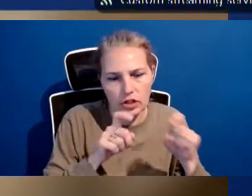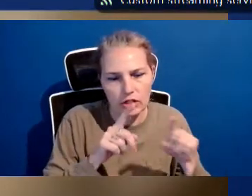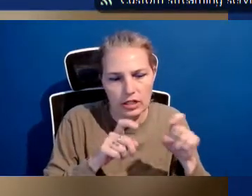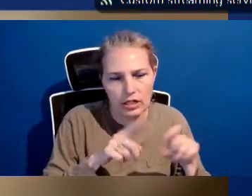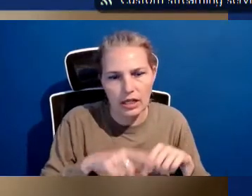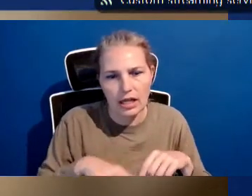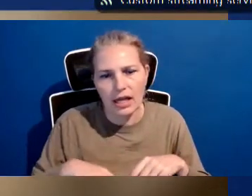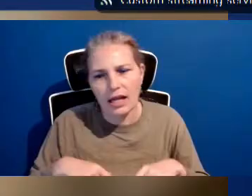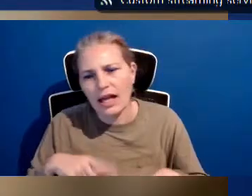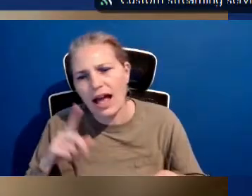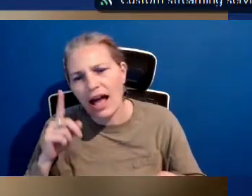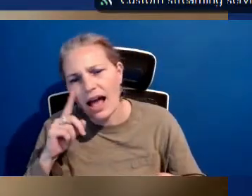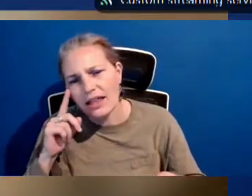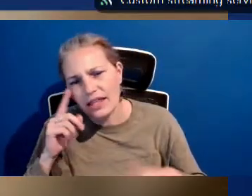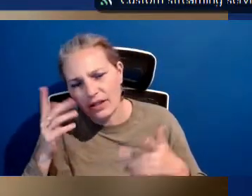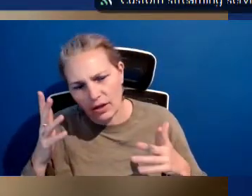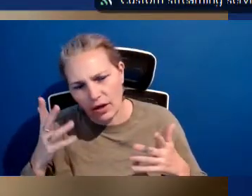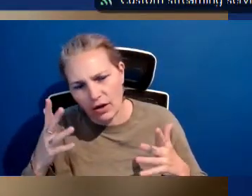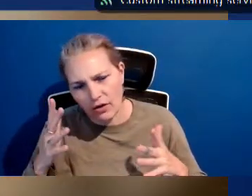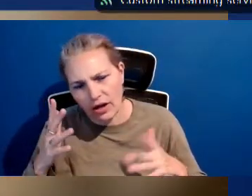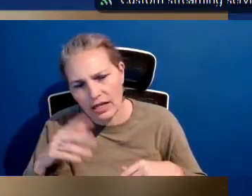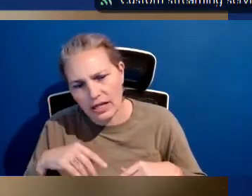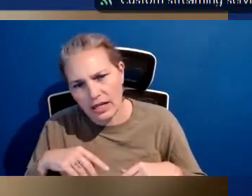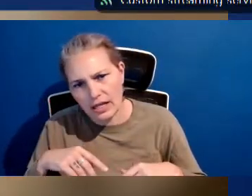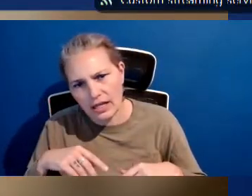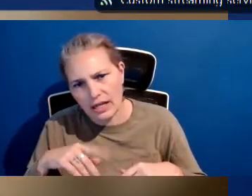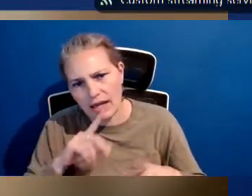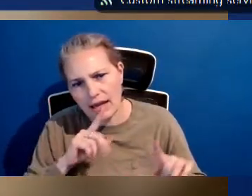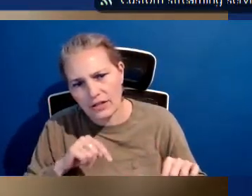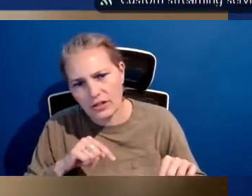Clara partially answered our question, our